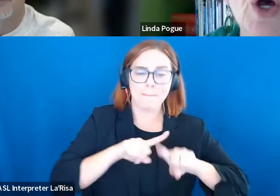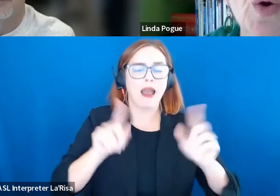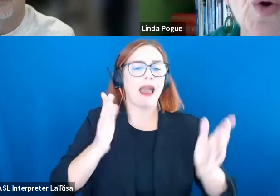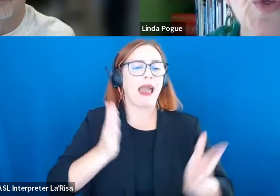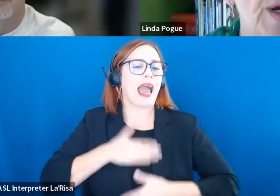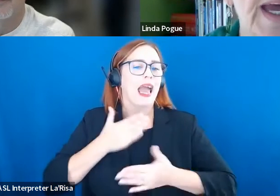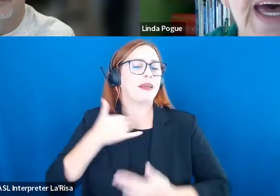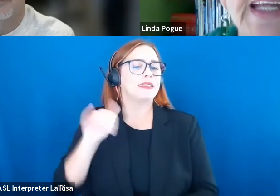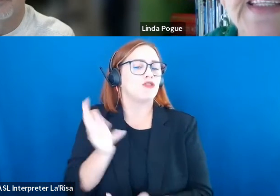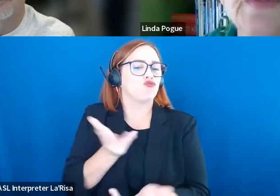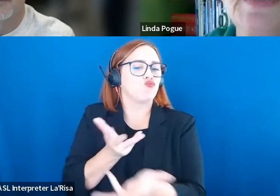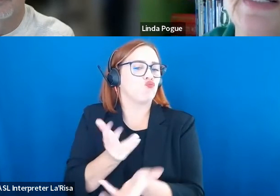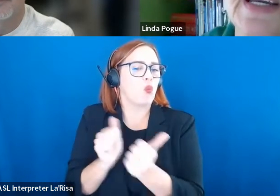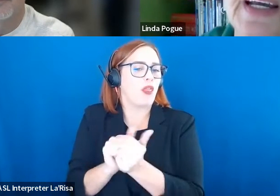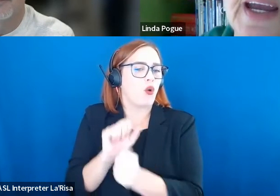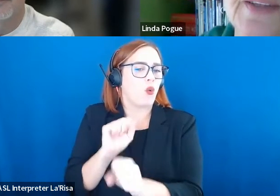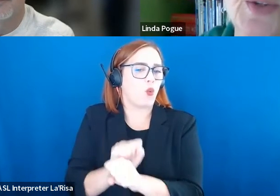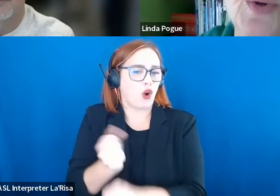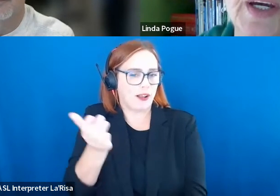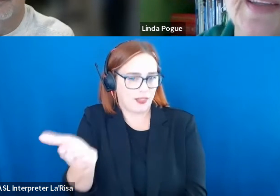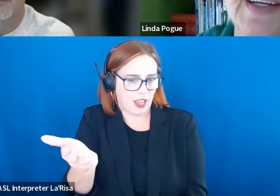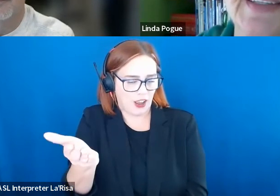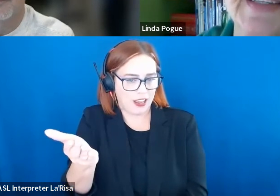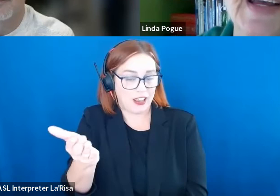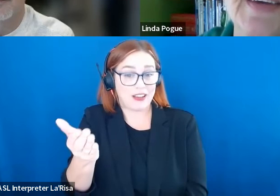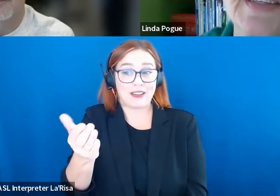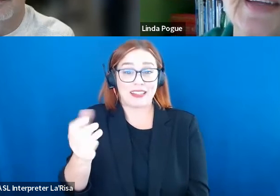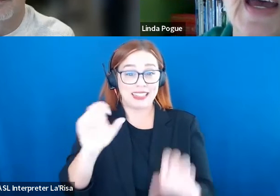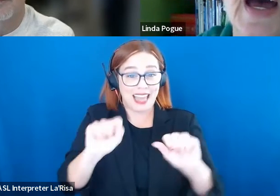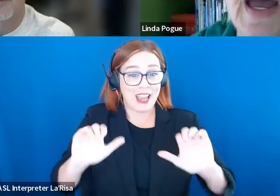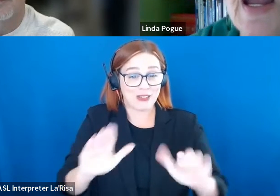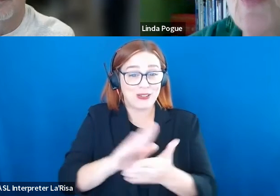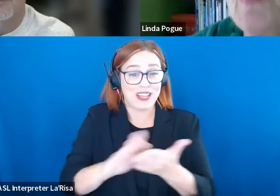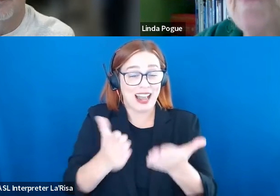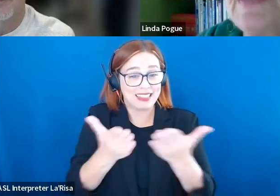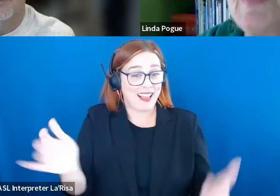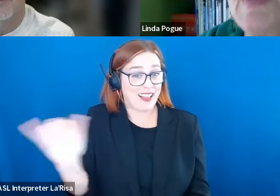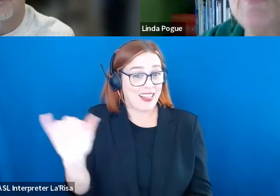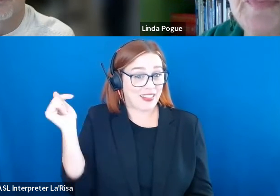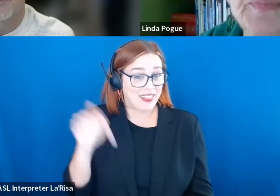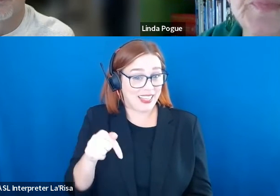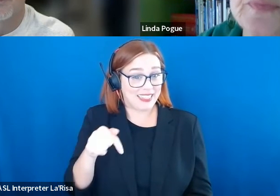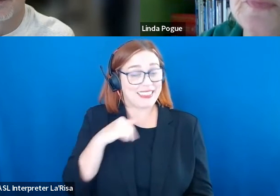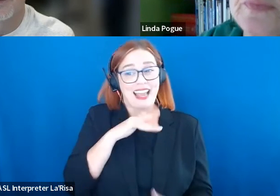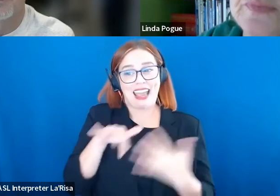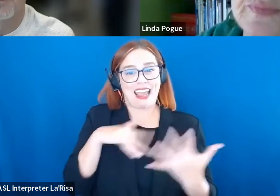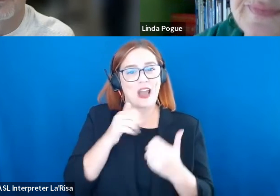associated with the work at Disability Link, and I get to do nice things like this, hang out with my friends from April.